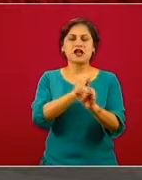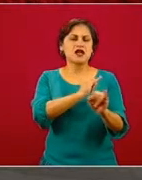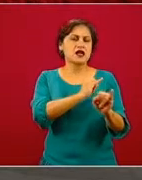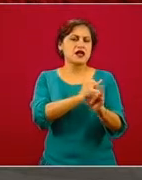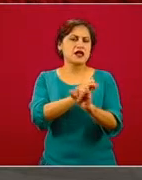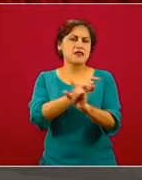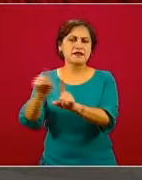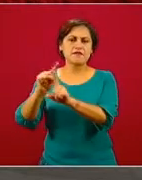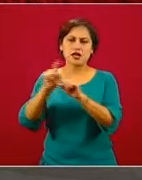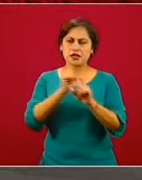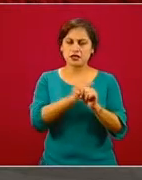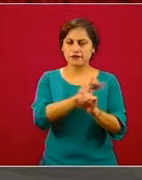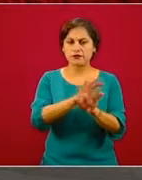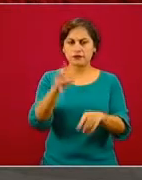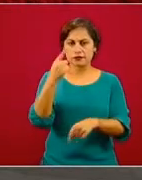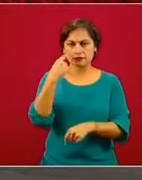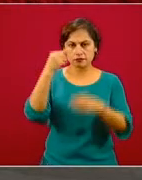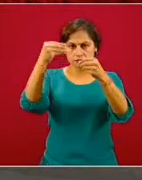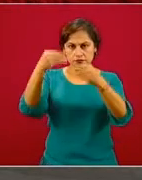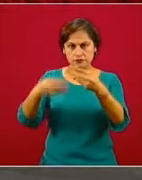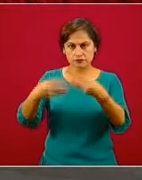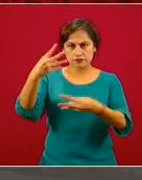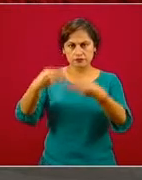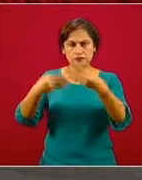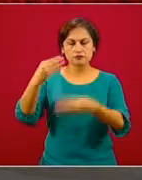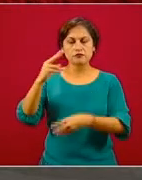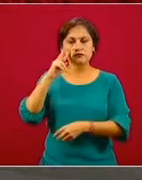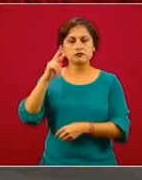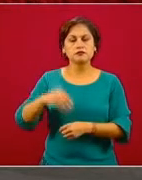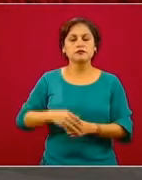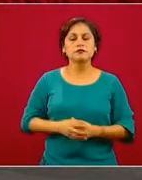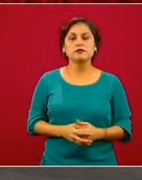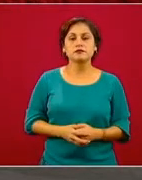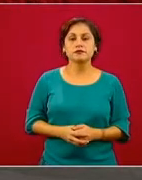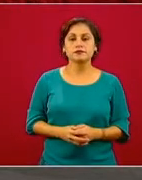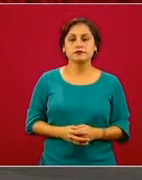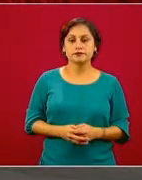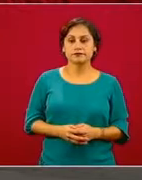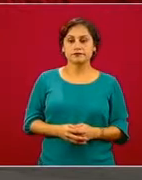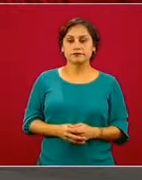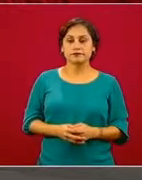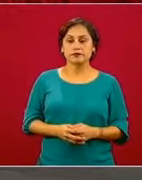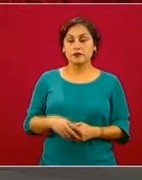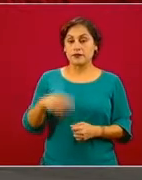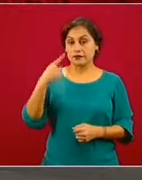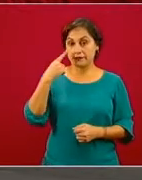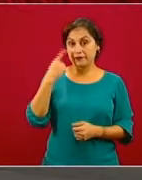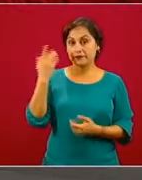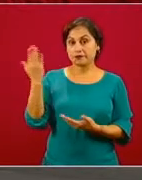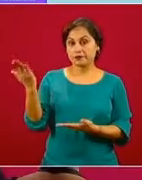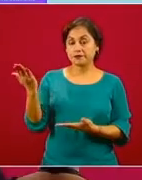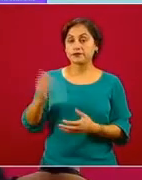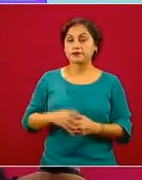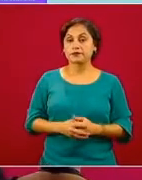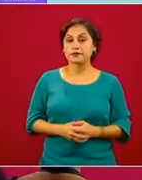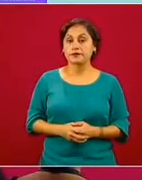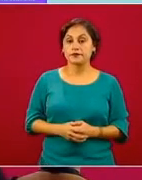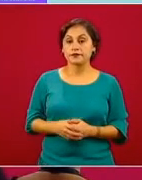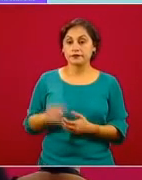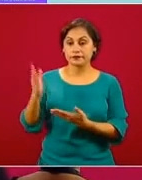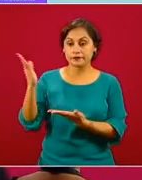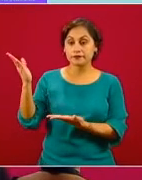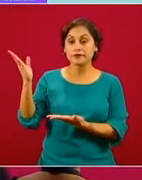coronavirus situation, it is the official information portal. If we scroll down a little bit, we can see how we